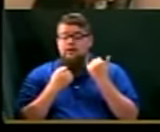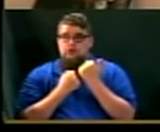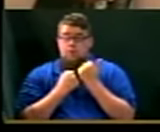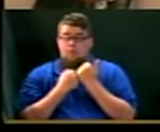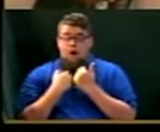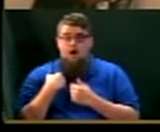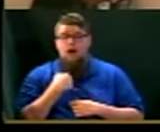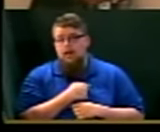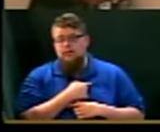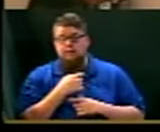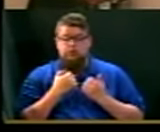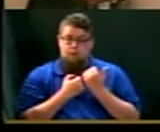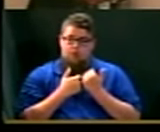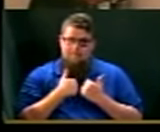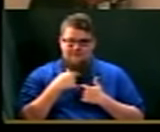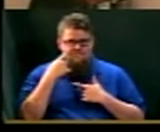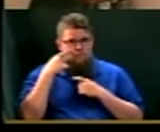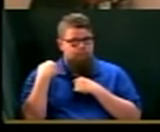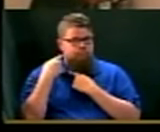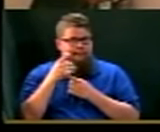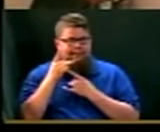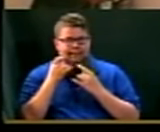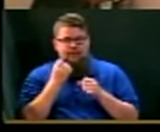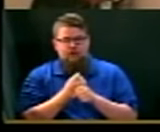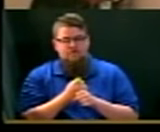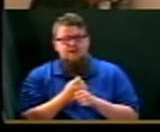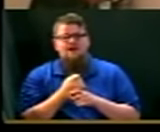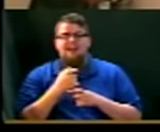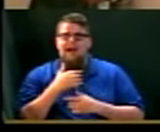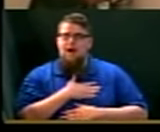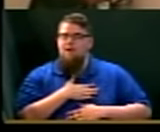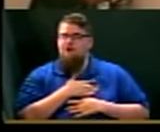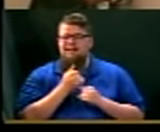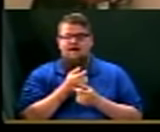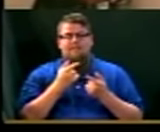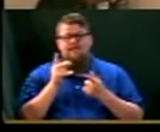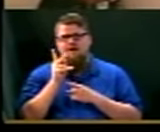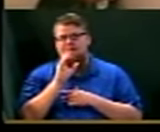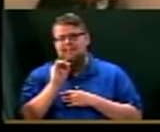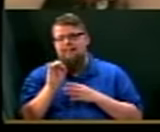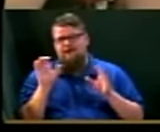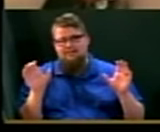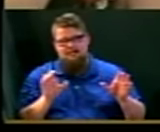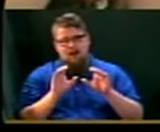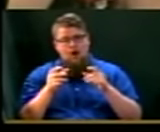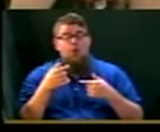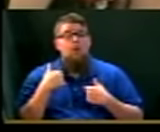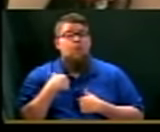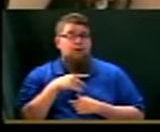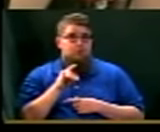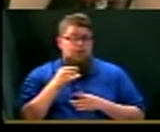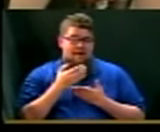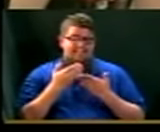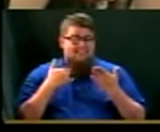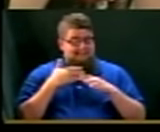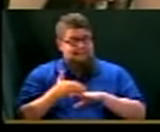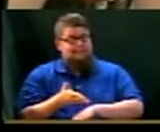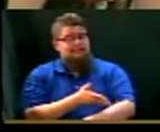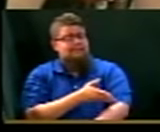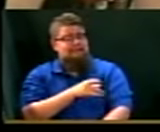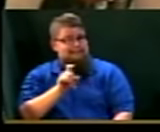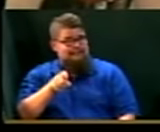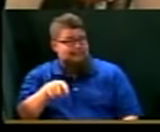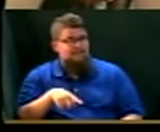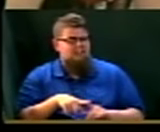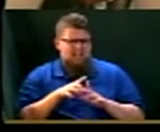us or supported me for the 8 years. And I appreciate everything Knox County does. We do have things that we need to work on. I know there's